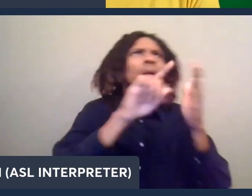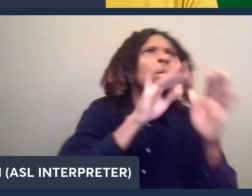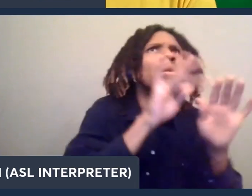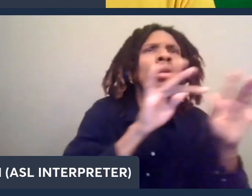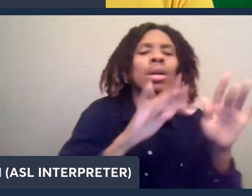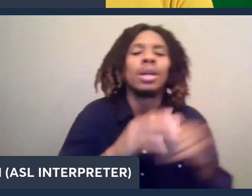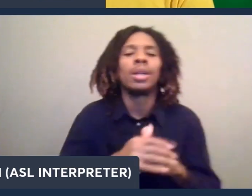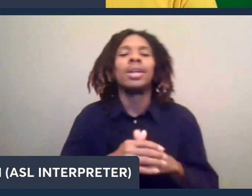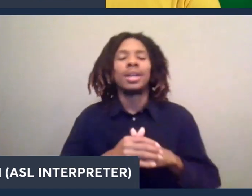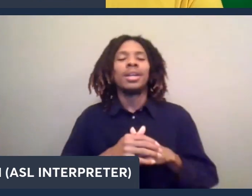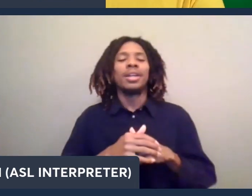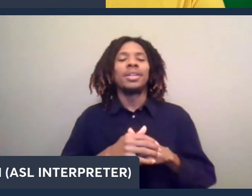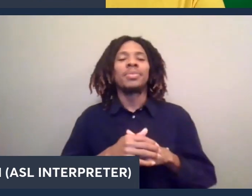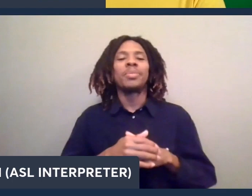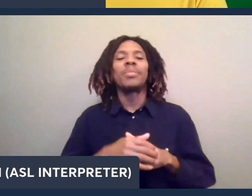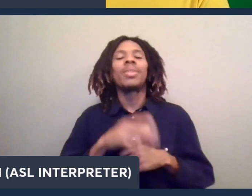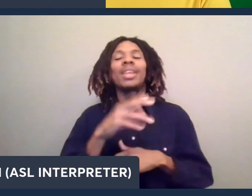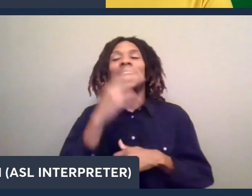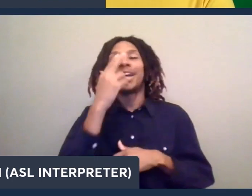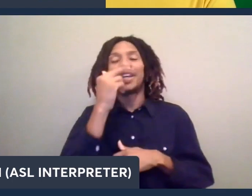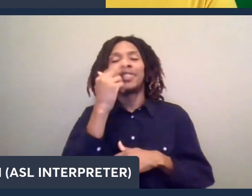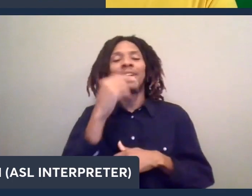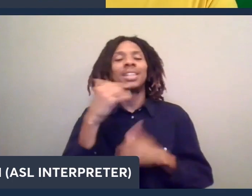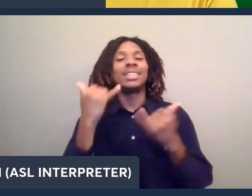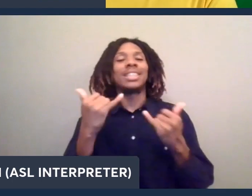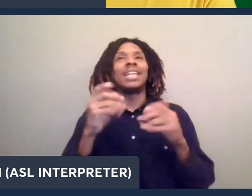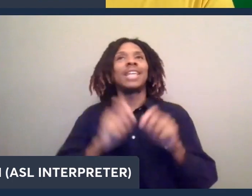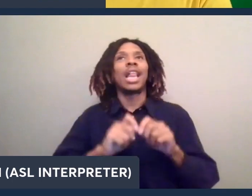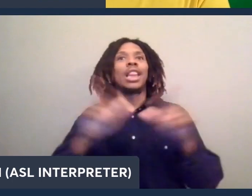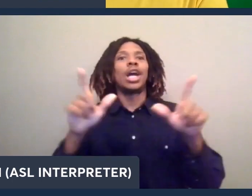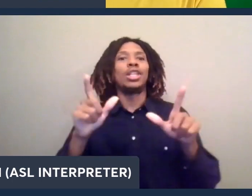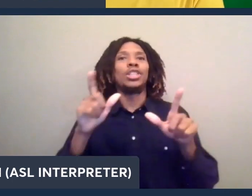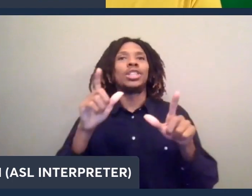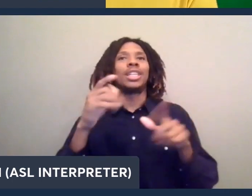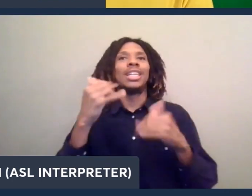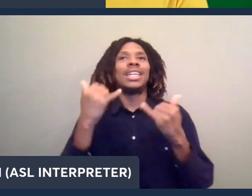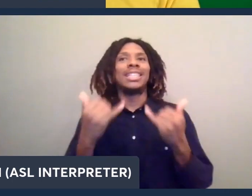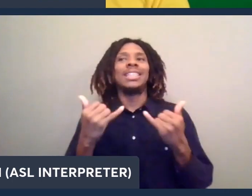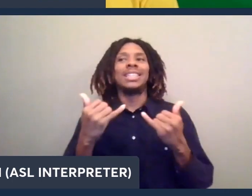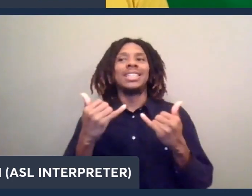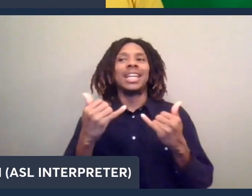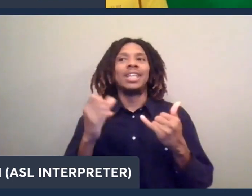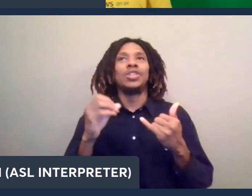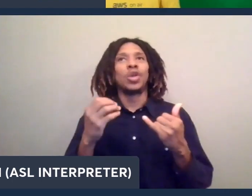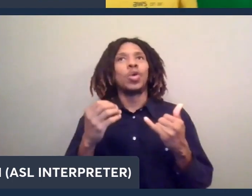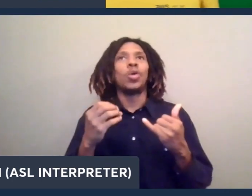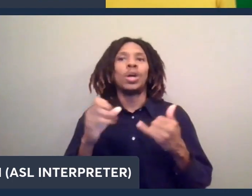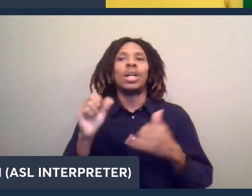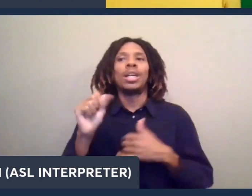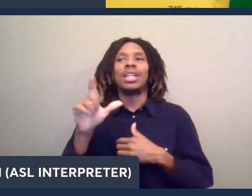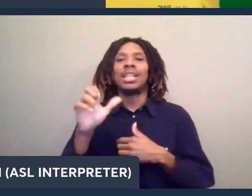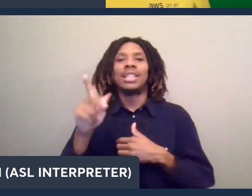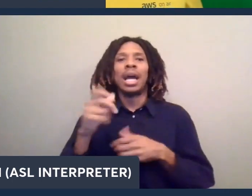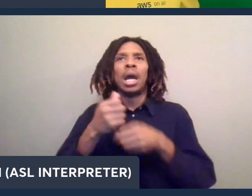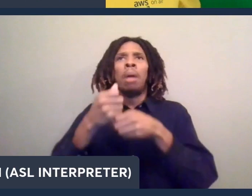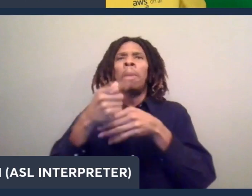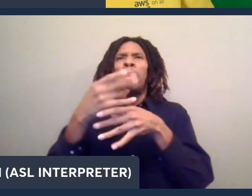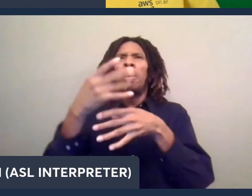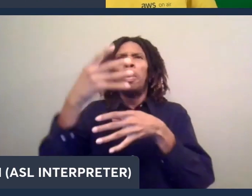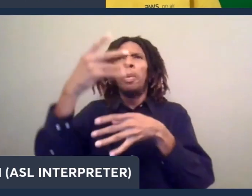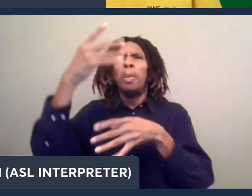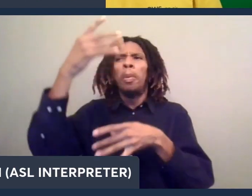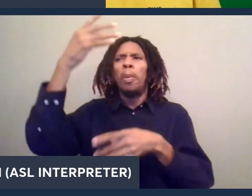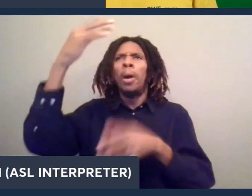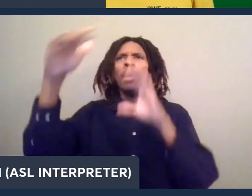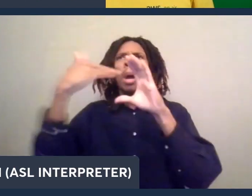also, it's a launch day for me. So it's a launch day, I know. So Slack is on fire right now. So yeah.